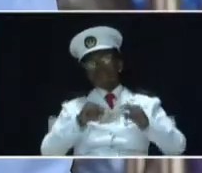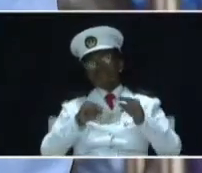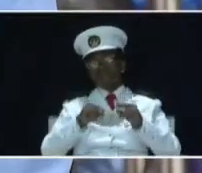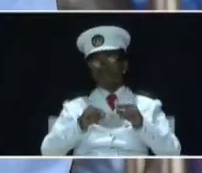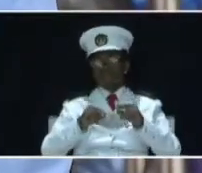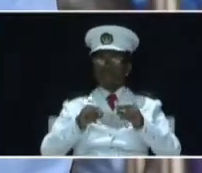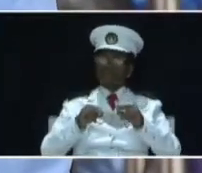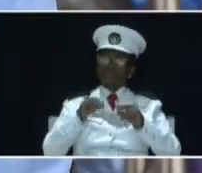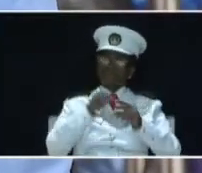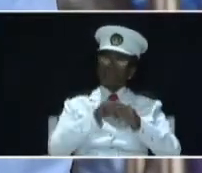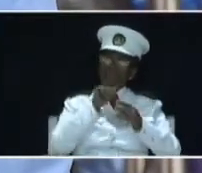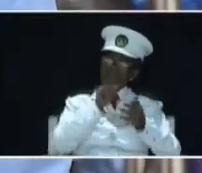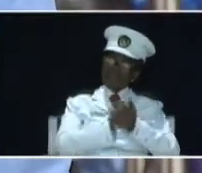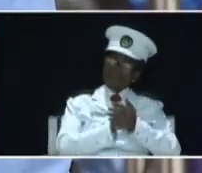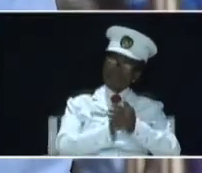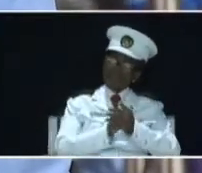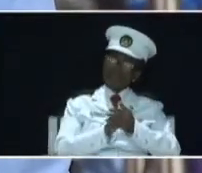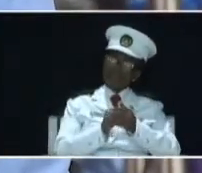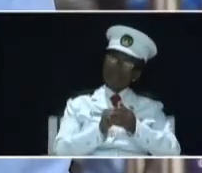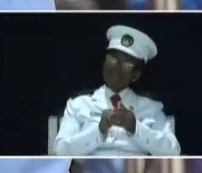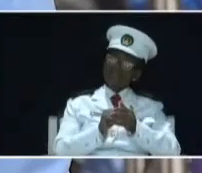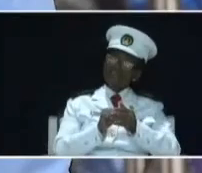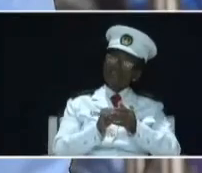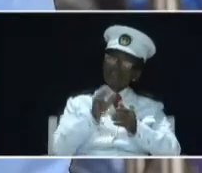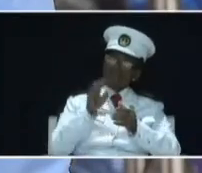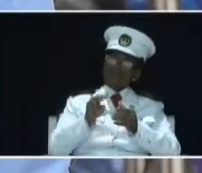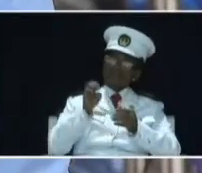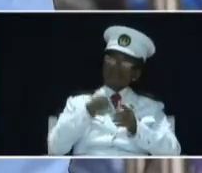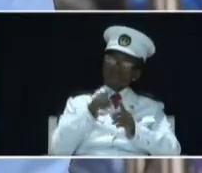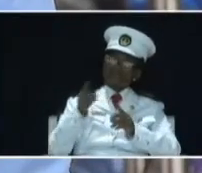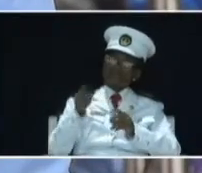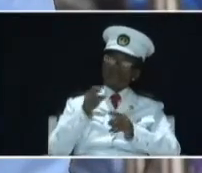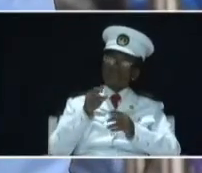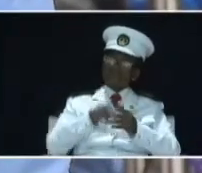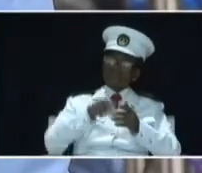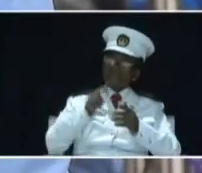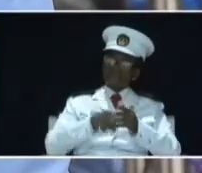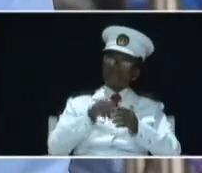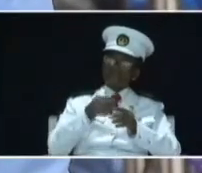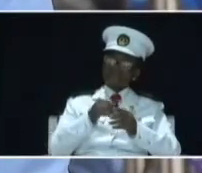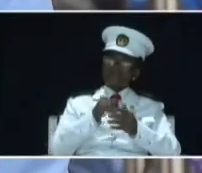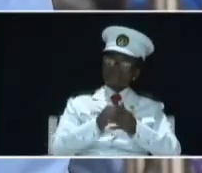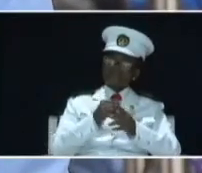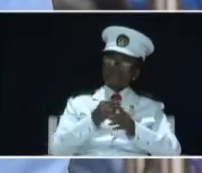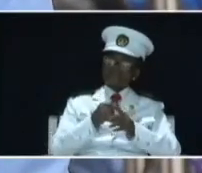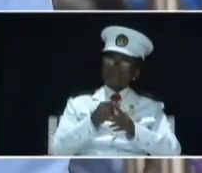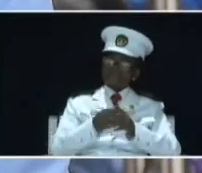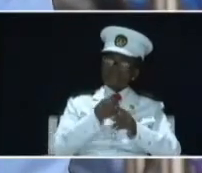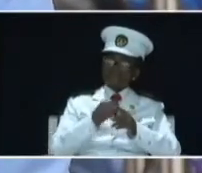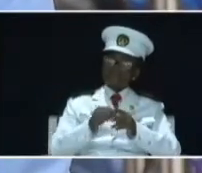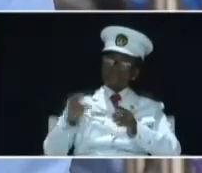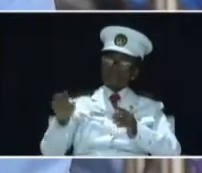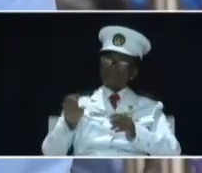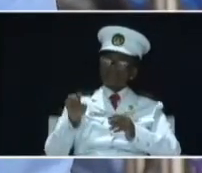In Acts chapter 19, reading from verse 11 to 17, Acts 19 from verse 11 to 17,